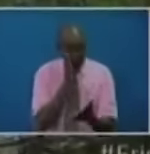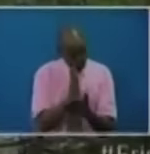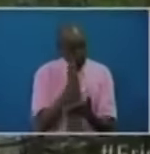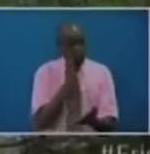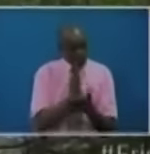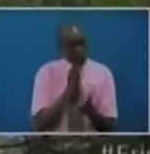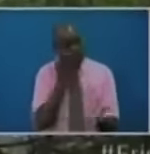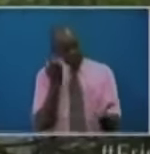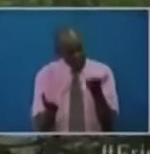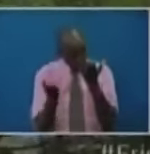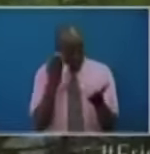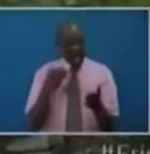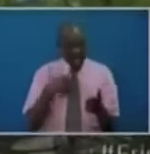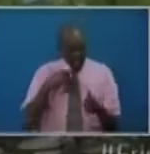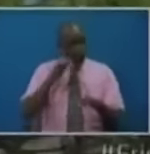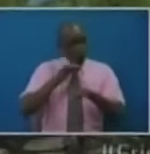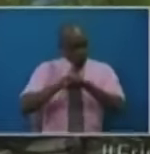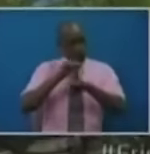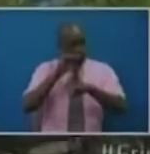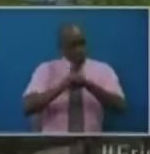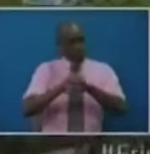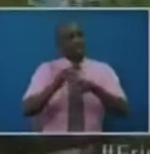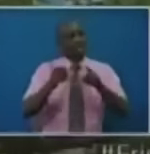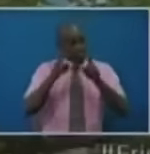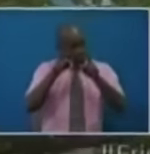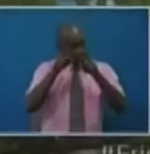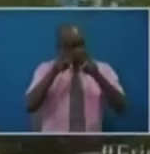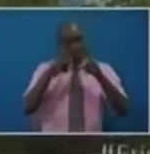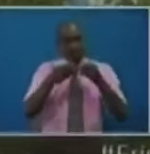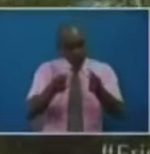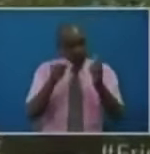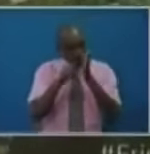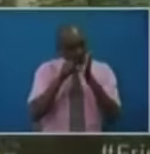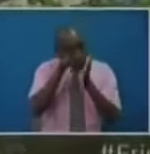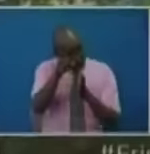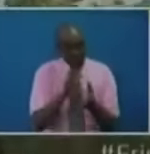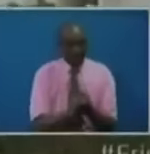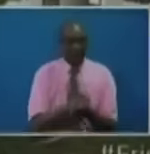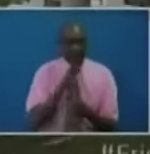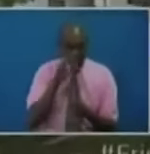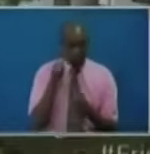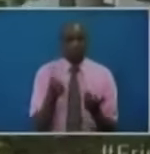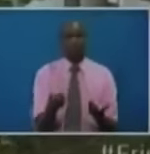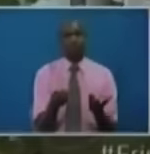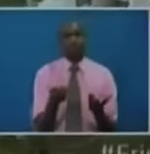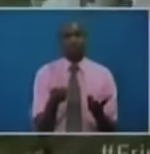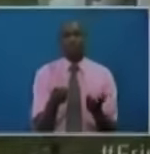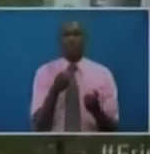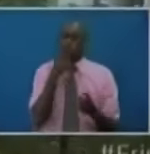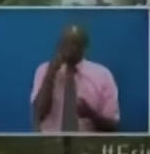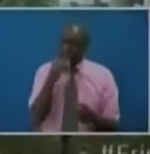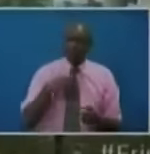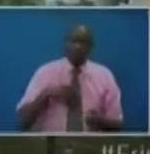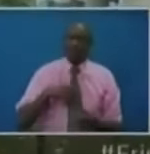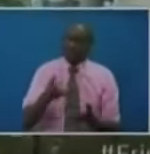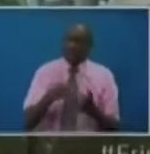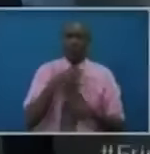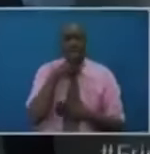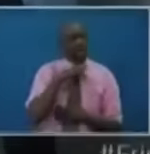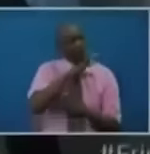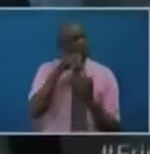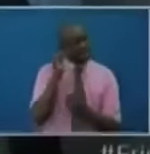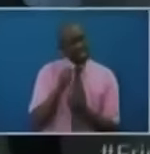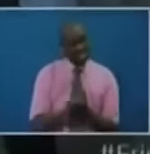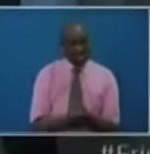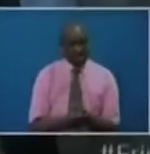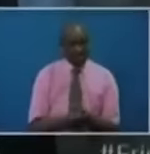could possibly be some white smoke on an issue that has already resulted in the death of more than 20 people countrywide.